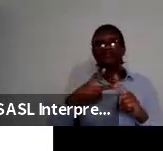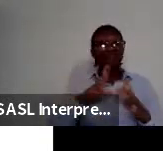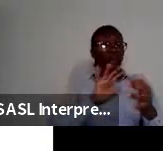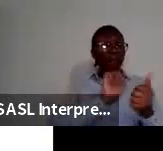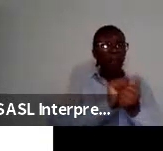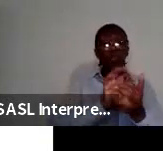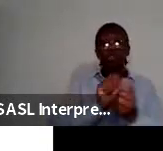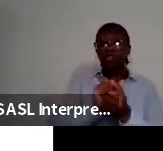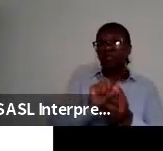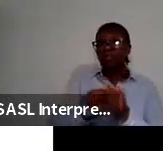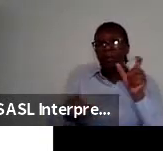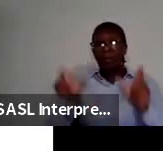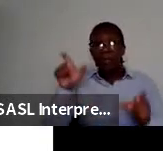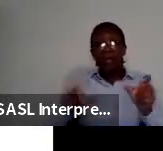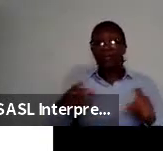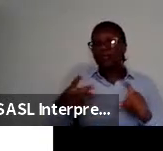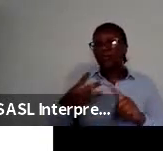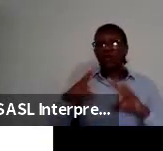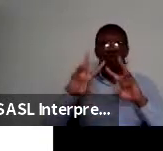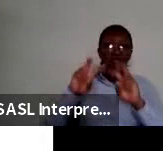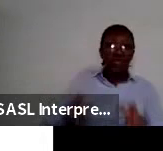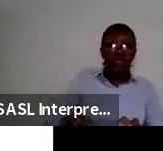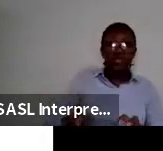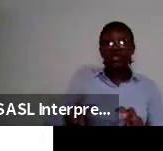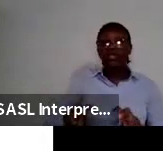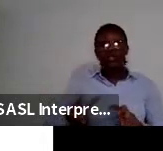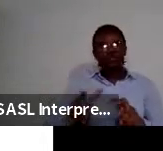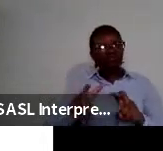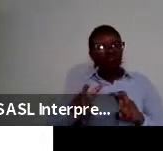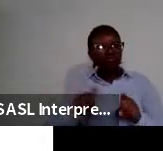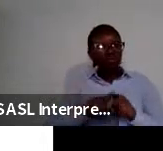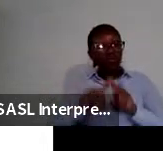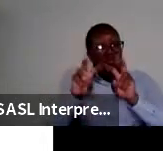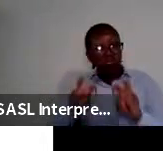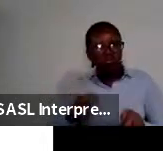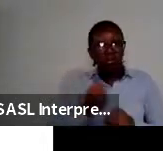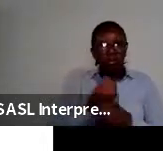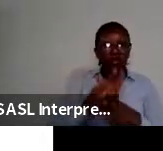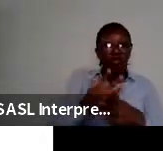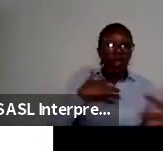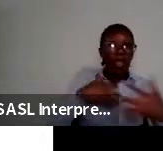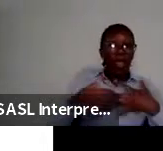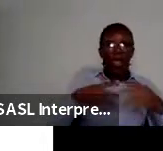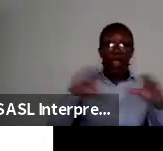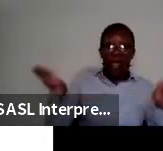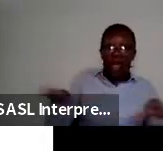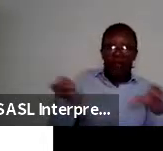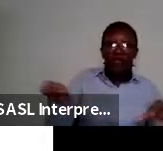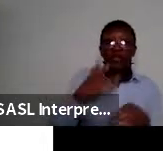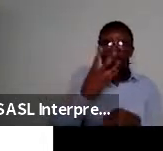partnership towards the following activities. Every activity will be led by research,